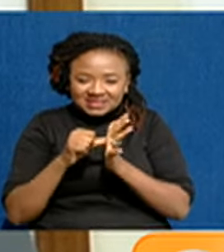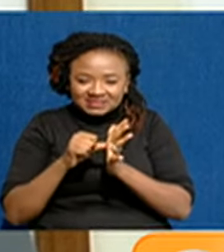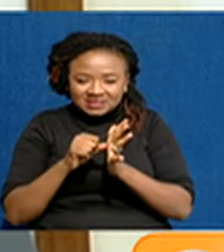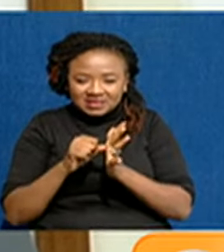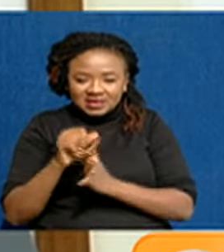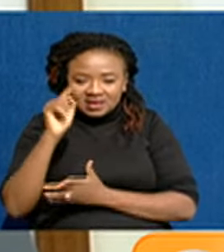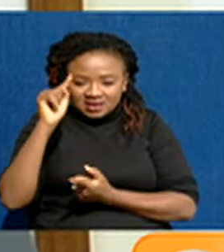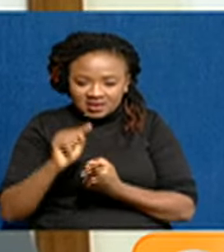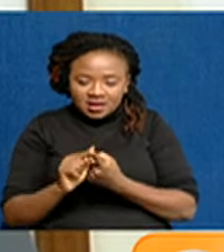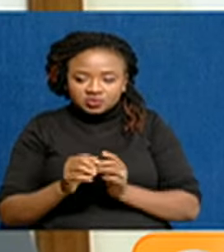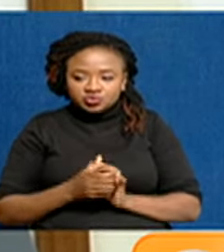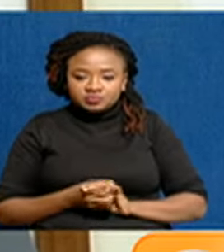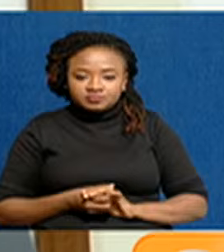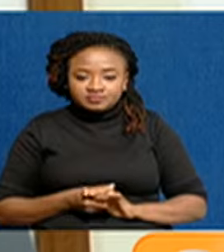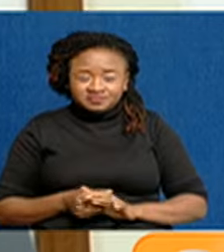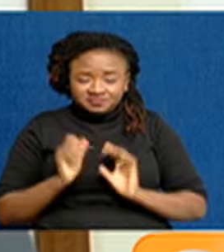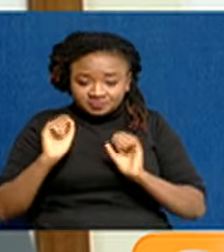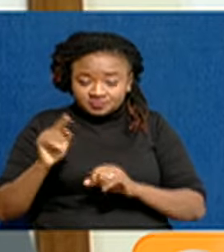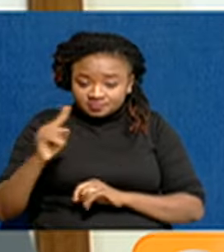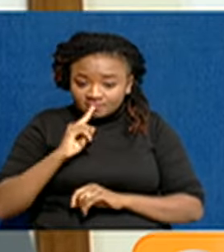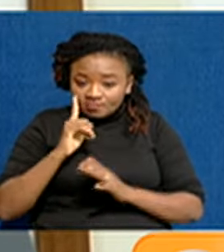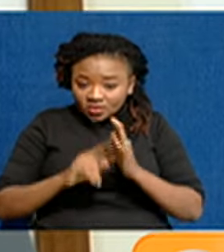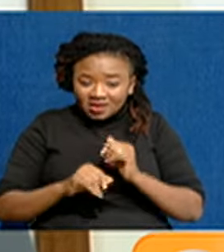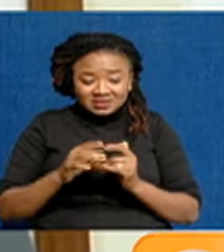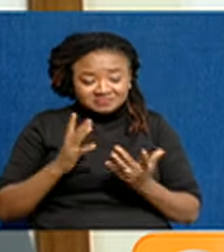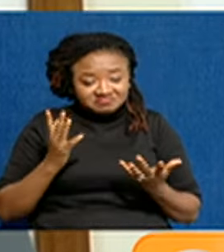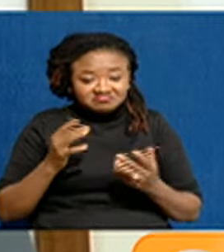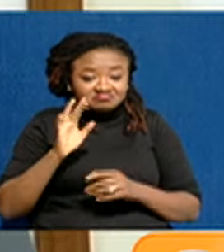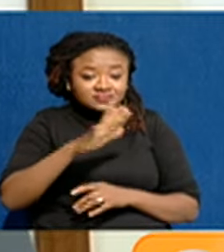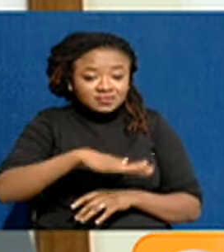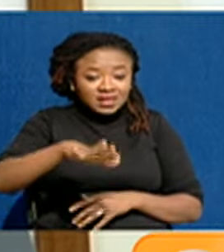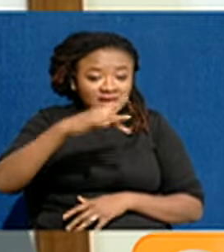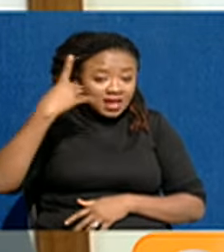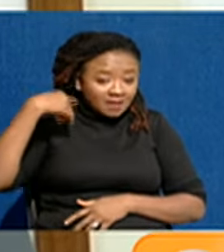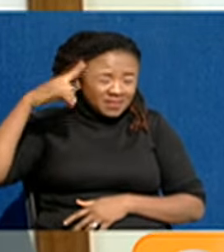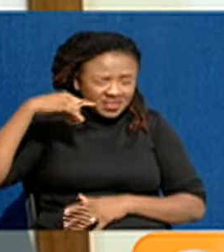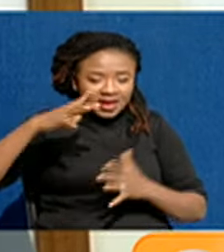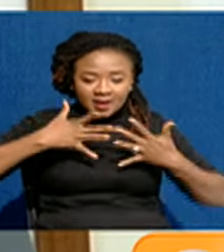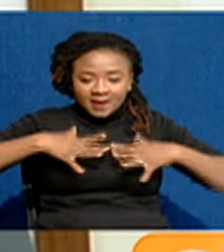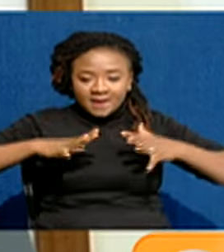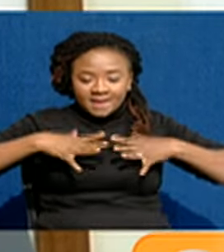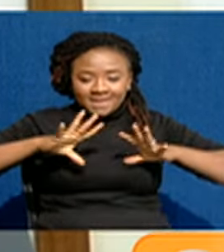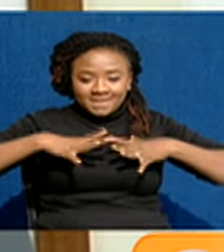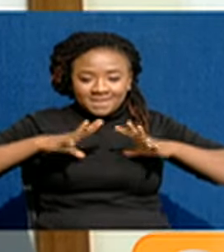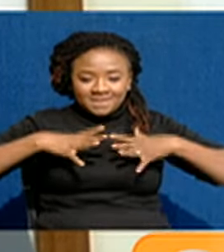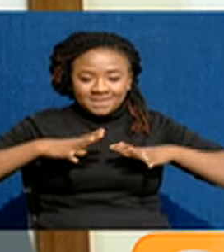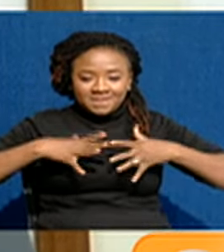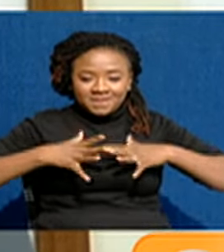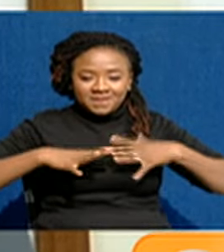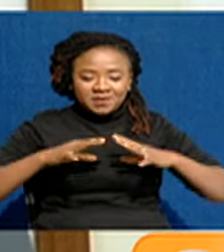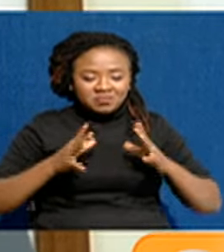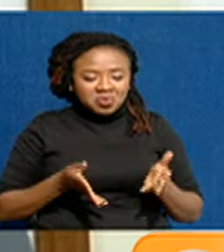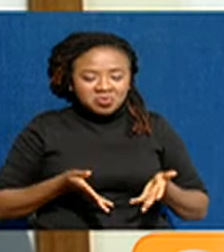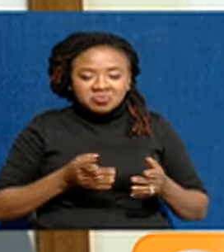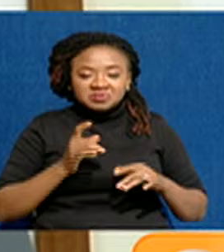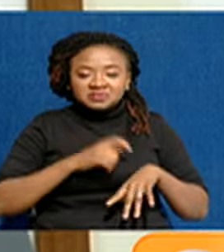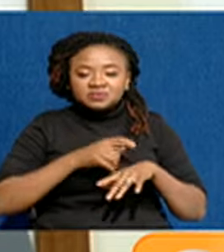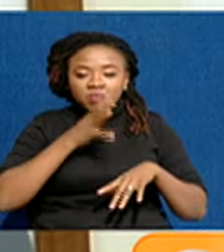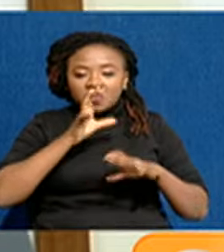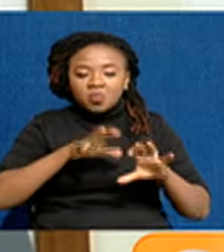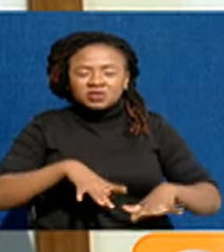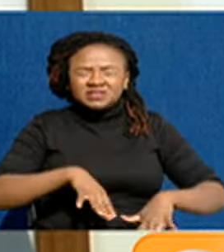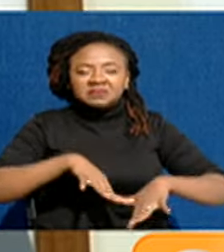one, will tell you it's very interesting, like in Mathare, people are moving out when there is water,